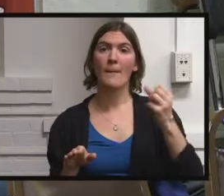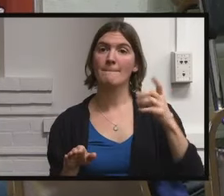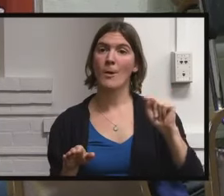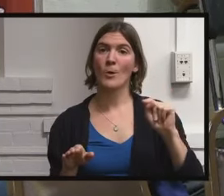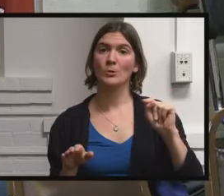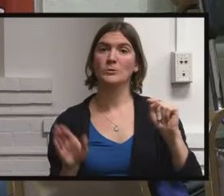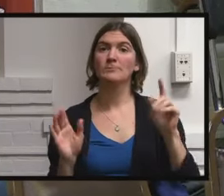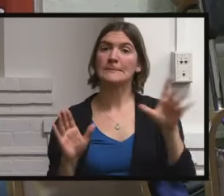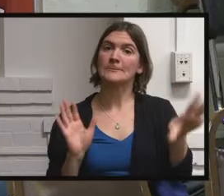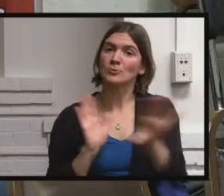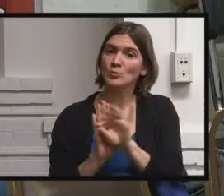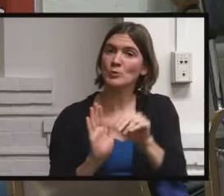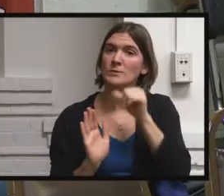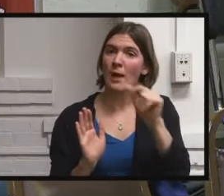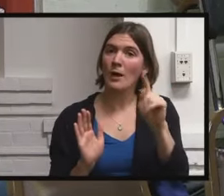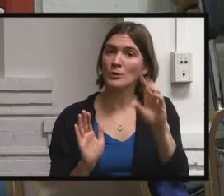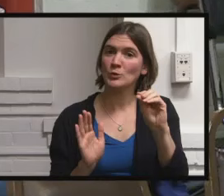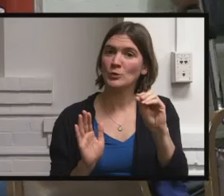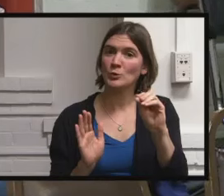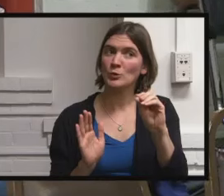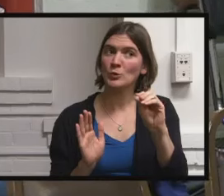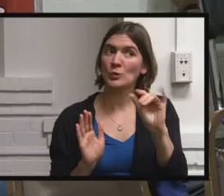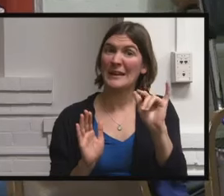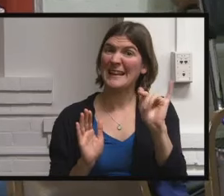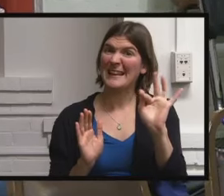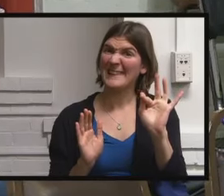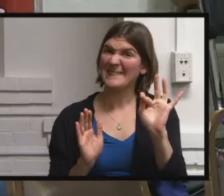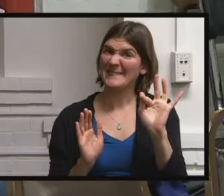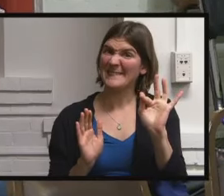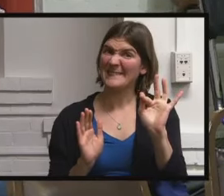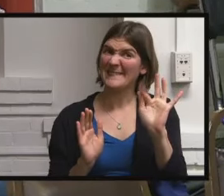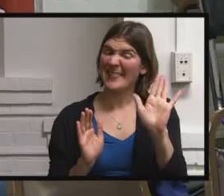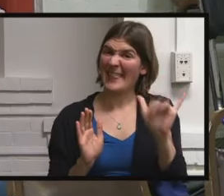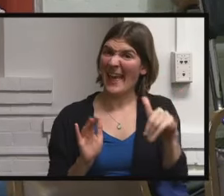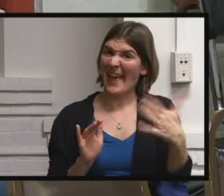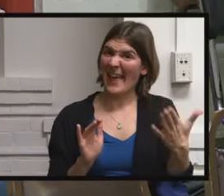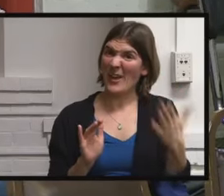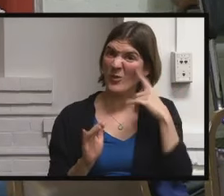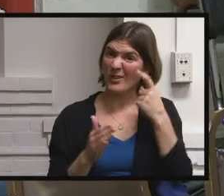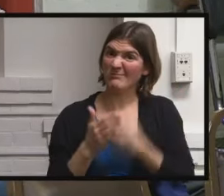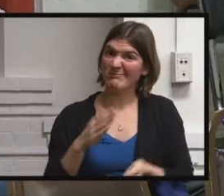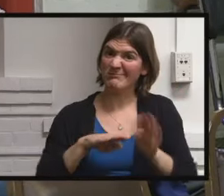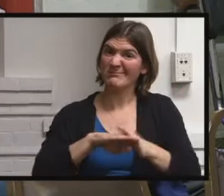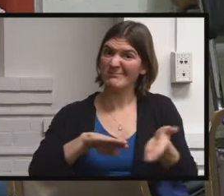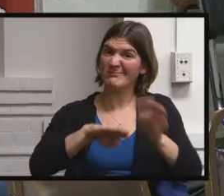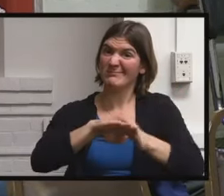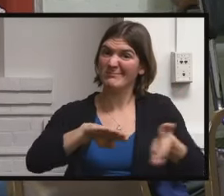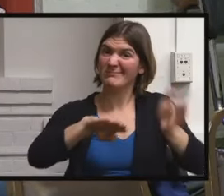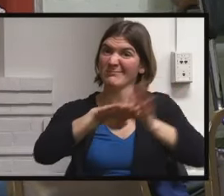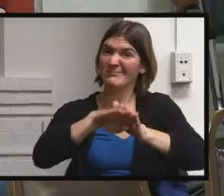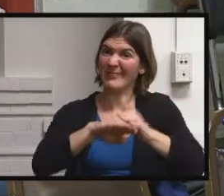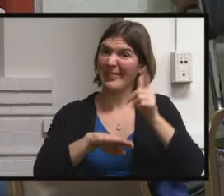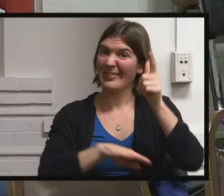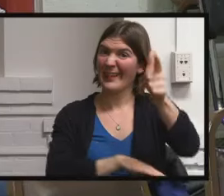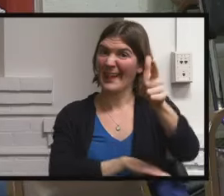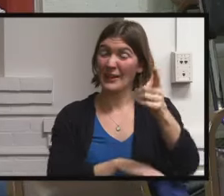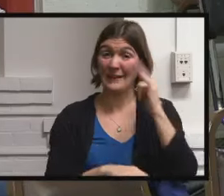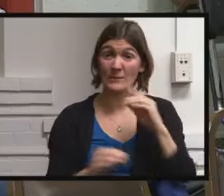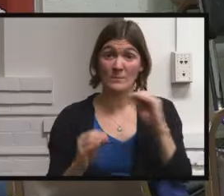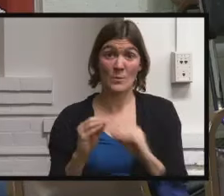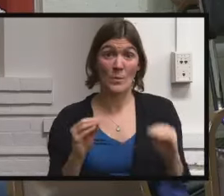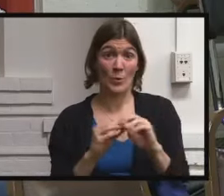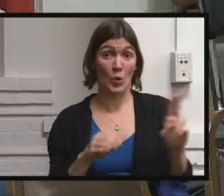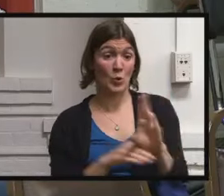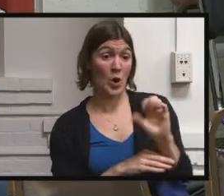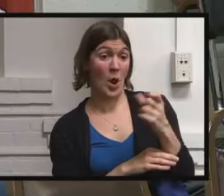the addition of that may raise other costs that will have to be dealt with if more people